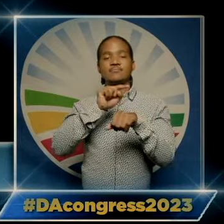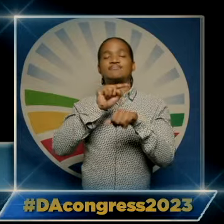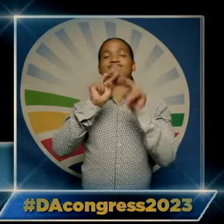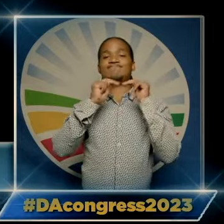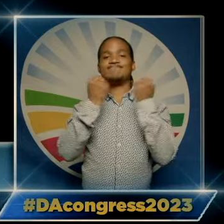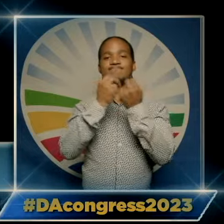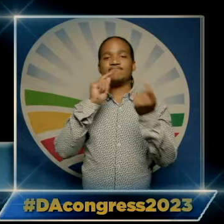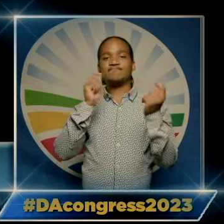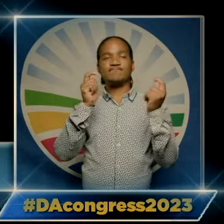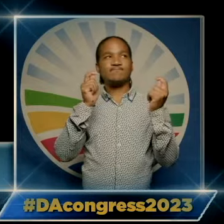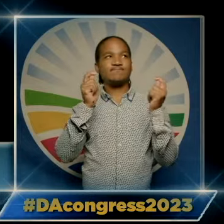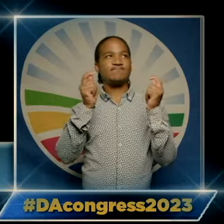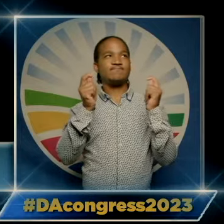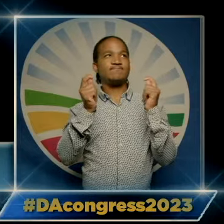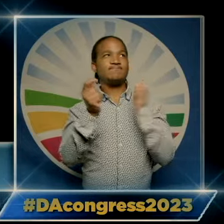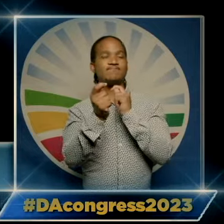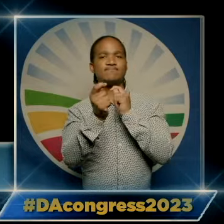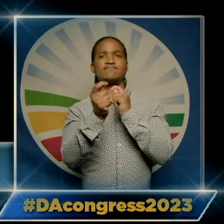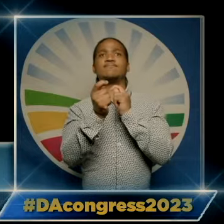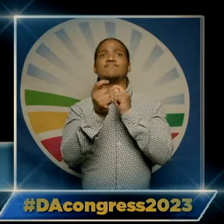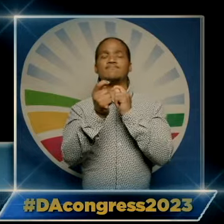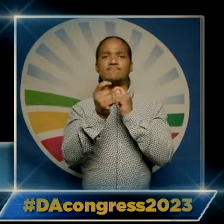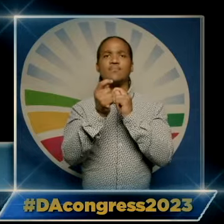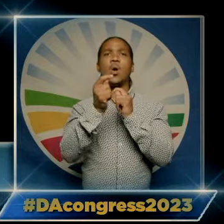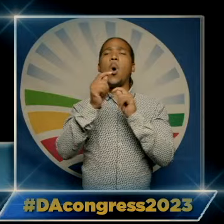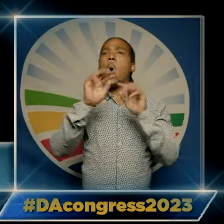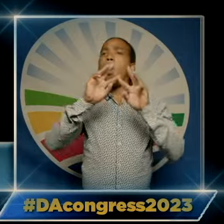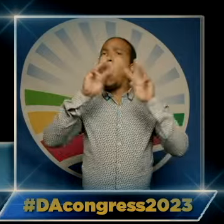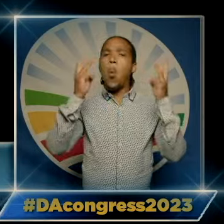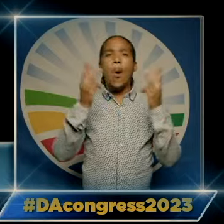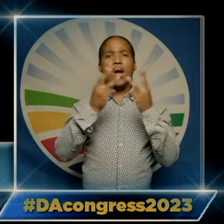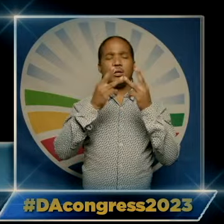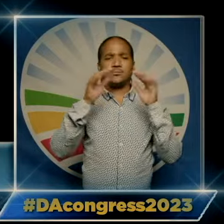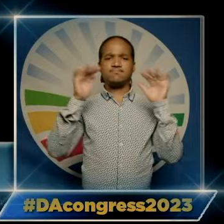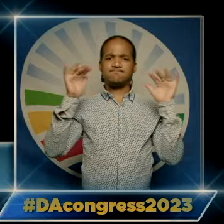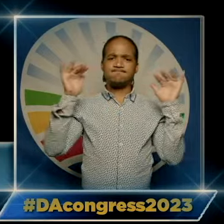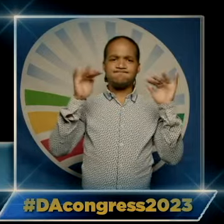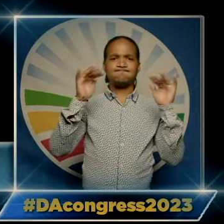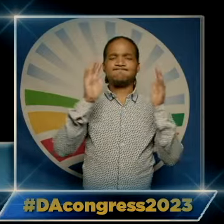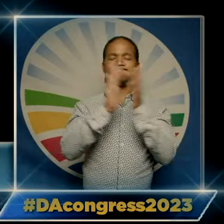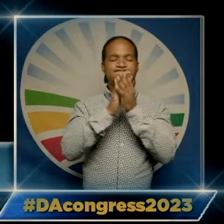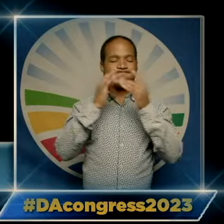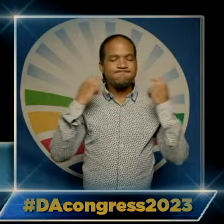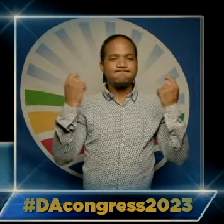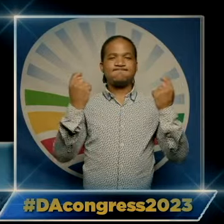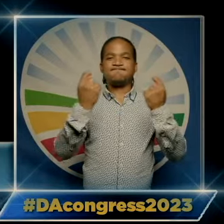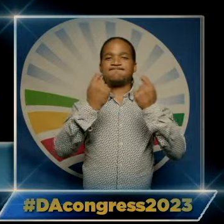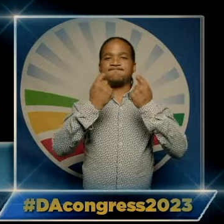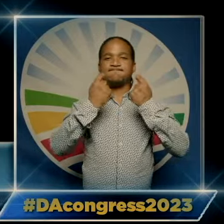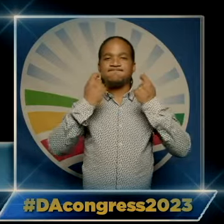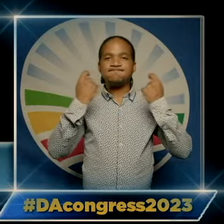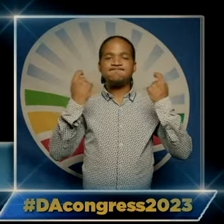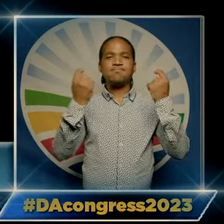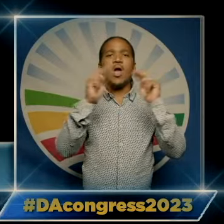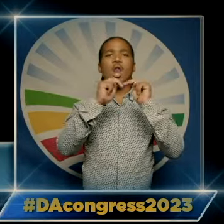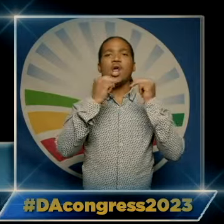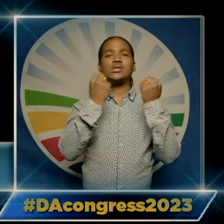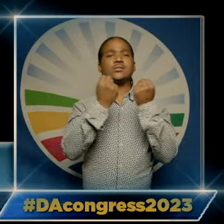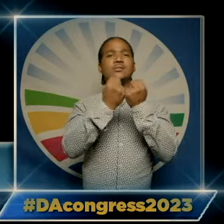The whole world had its eyes on us, who were celebrated as the miracle nation, with a